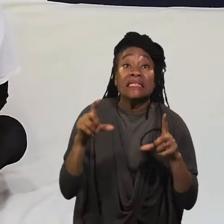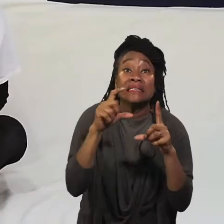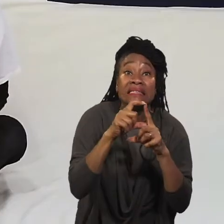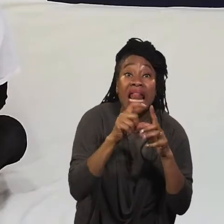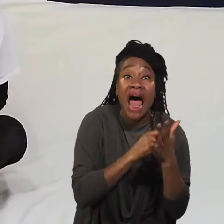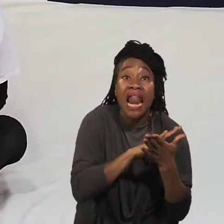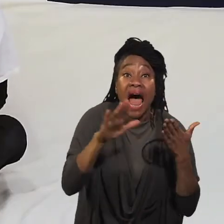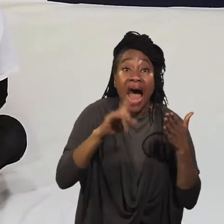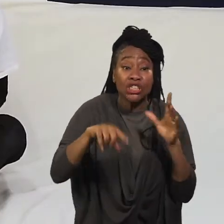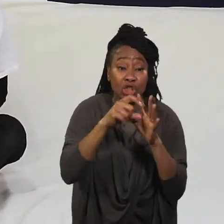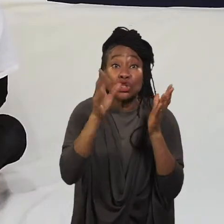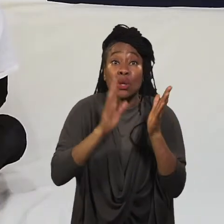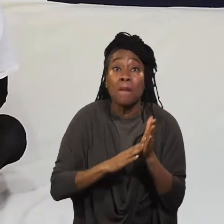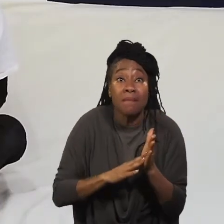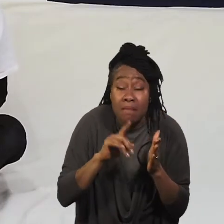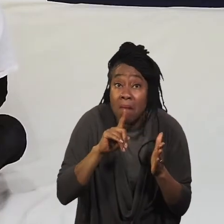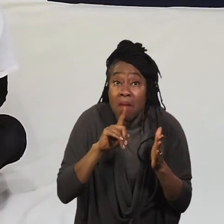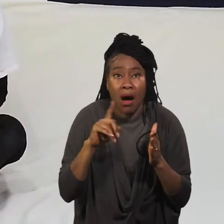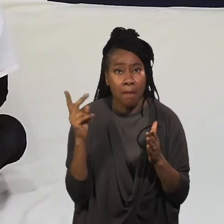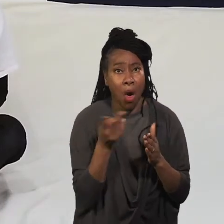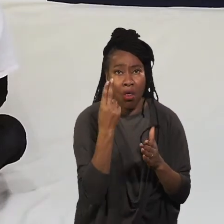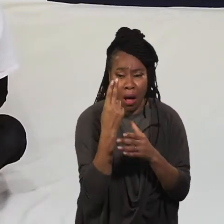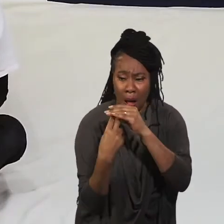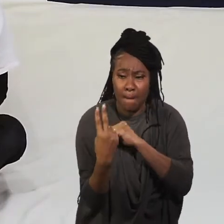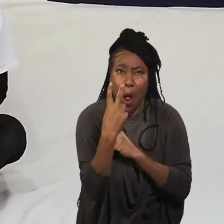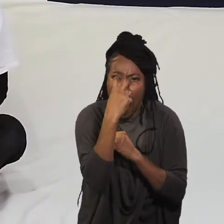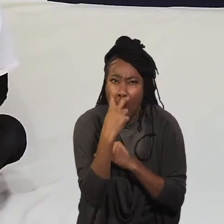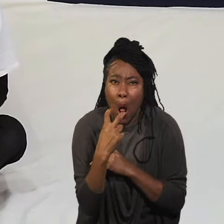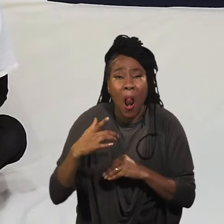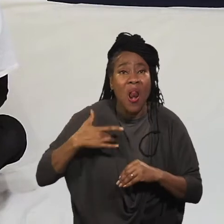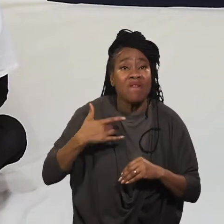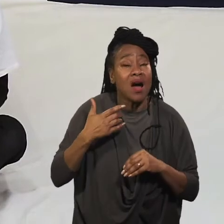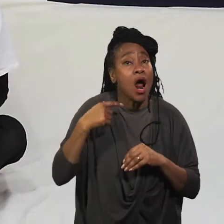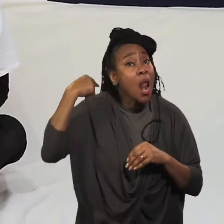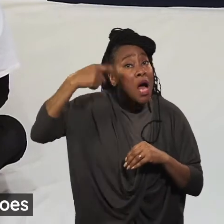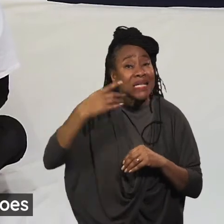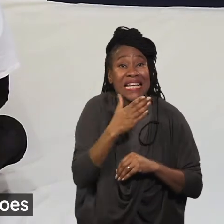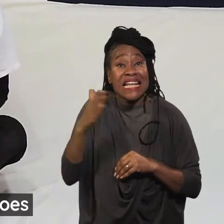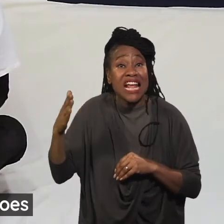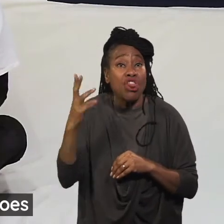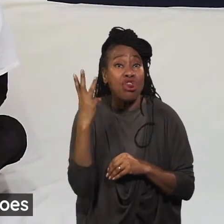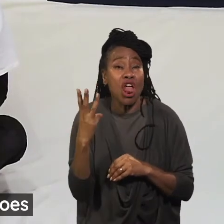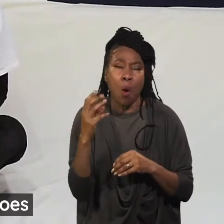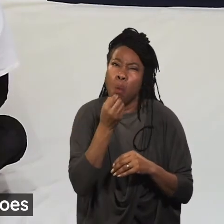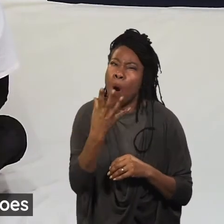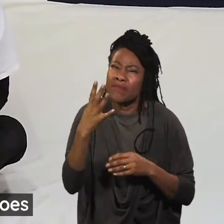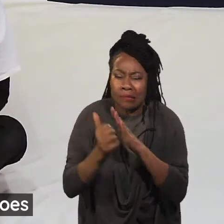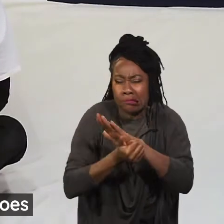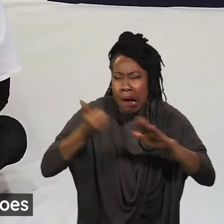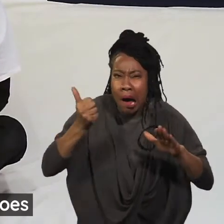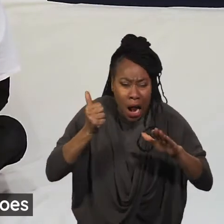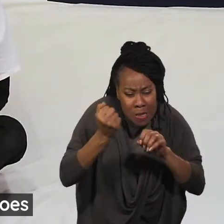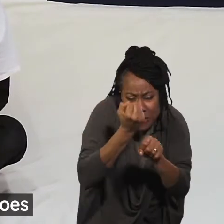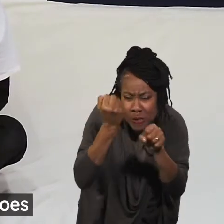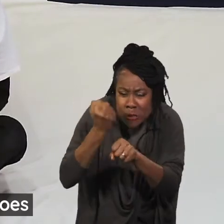Delilah and Dominic Buttersby were an old couple from London and three. Wonderful craftsmen, so